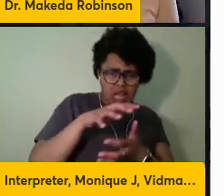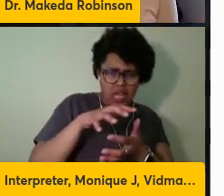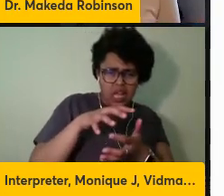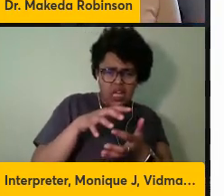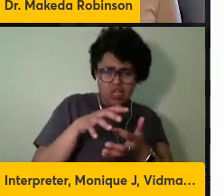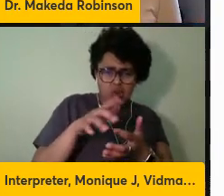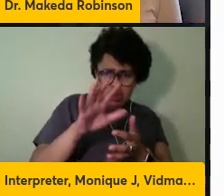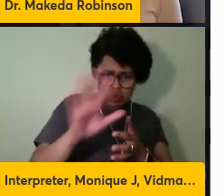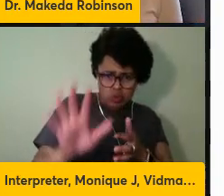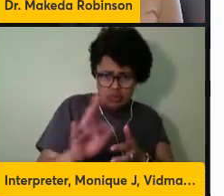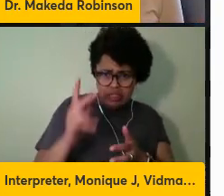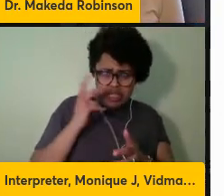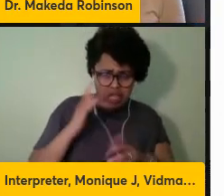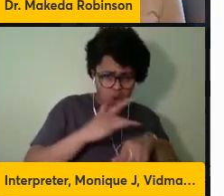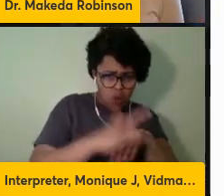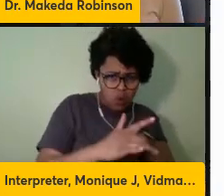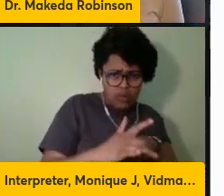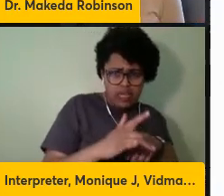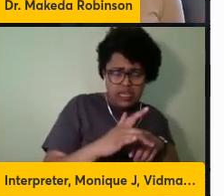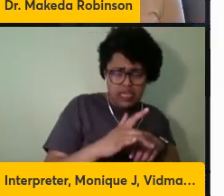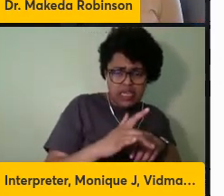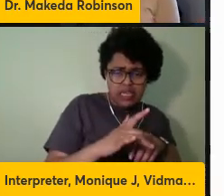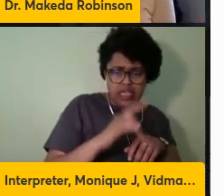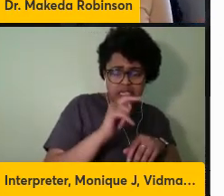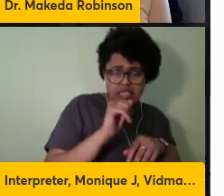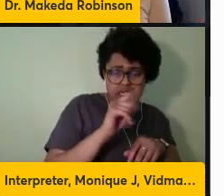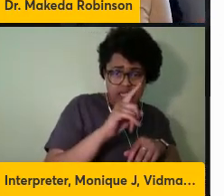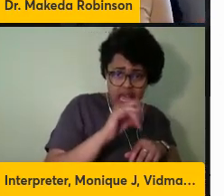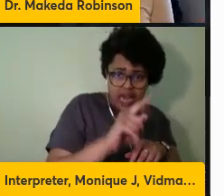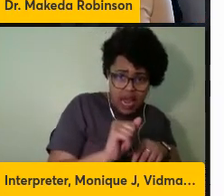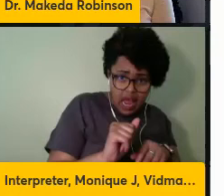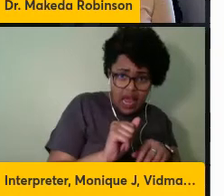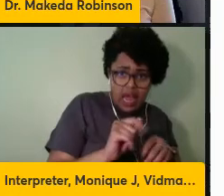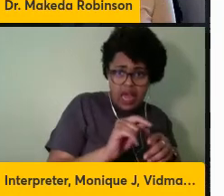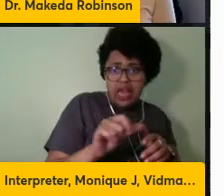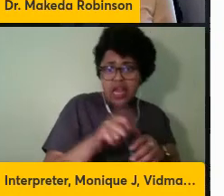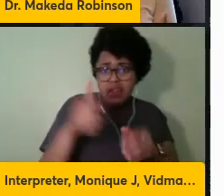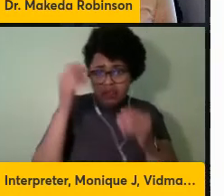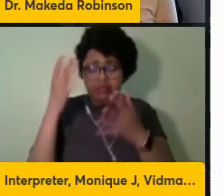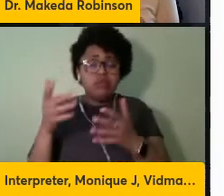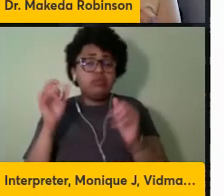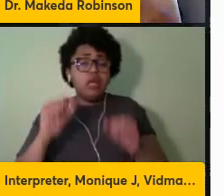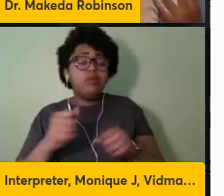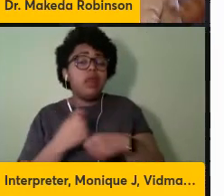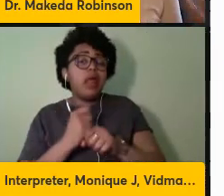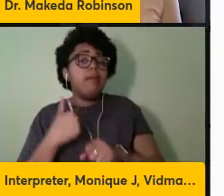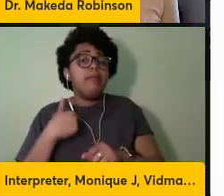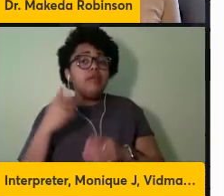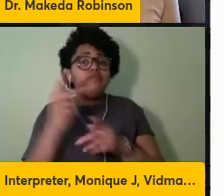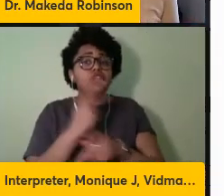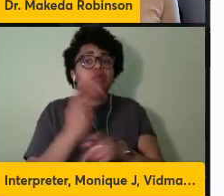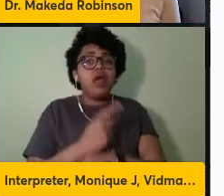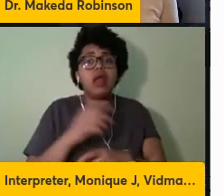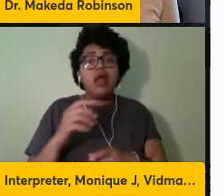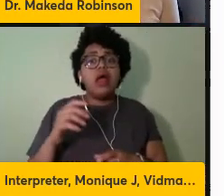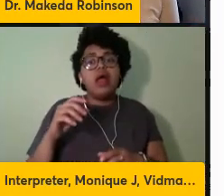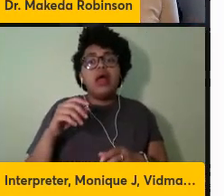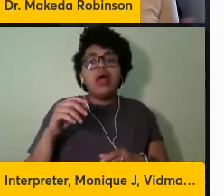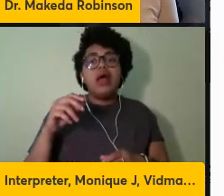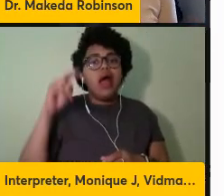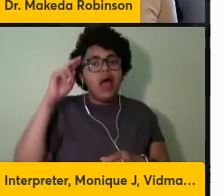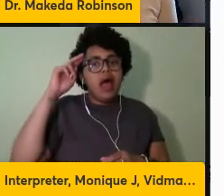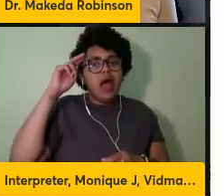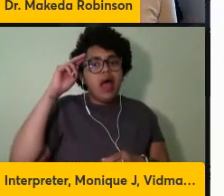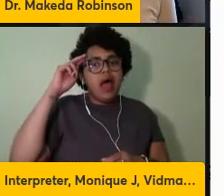sort of early preliminary data really helped me to formulate a hypothesis, which is that early innate responses